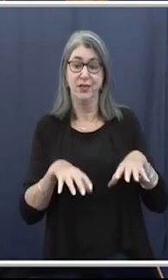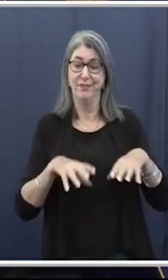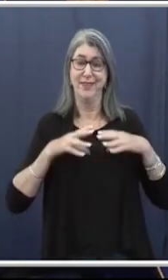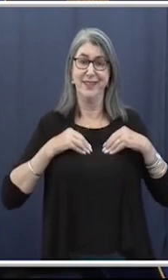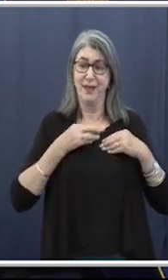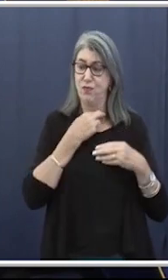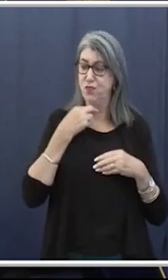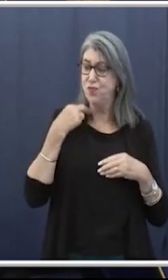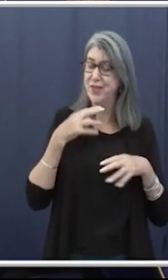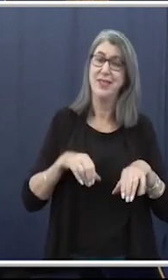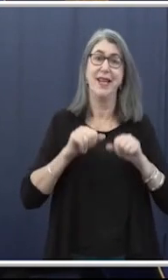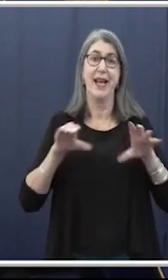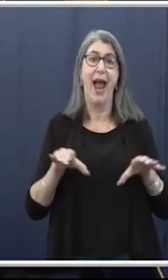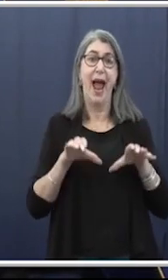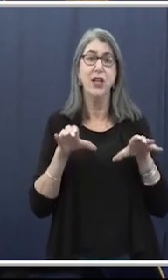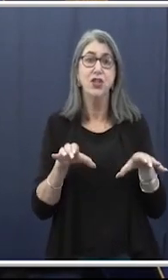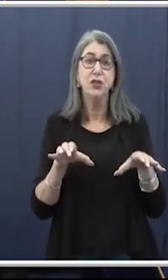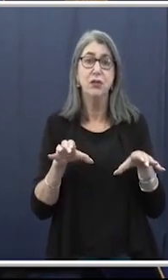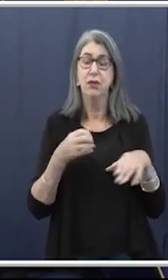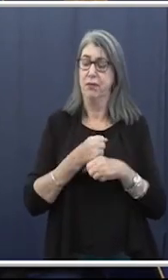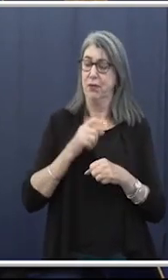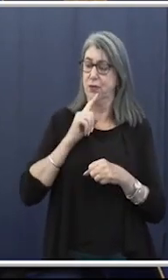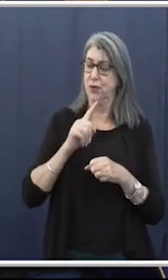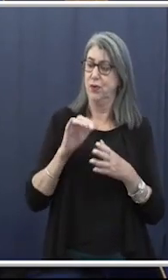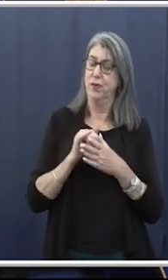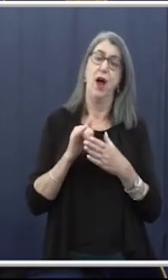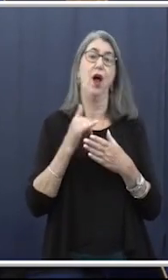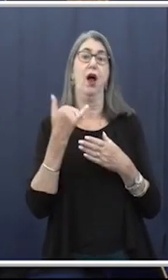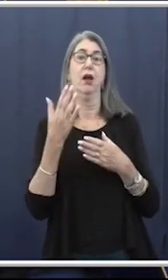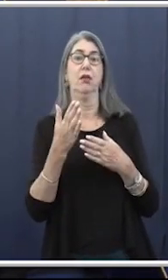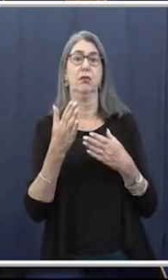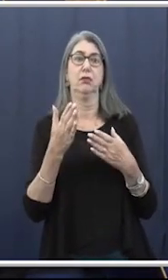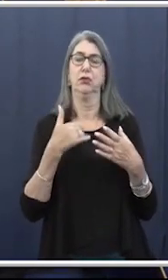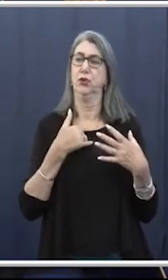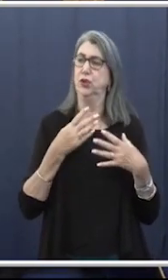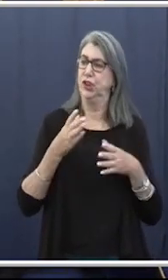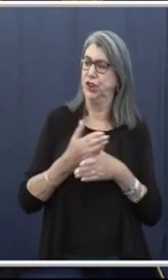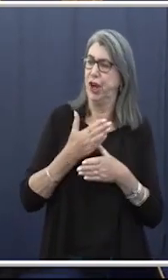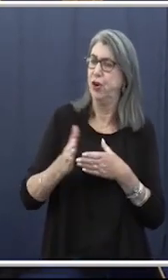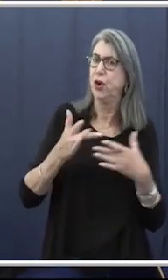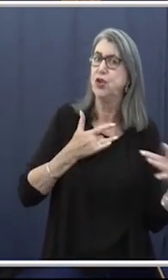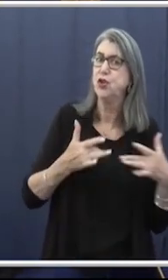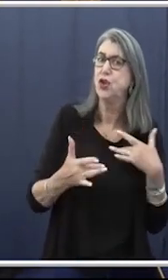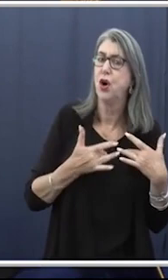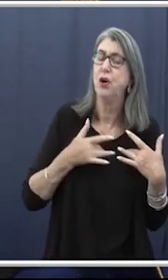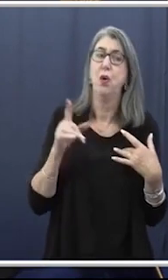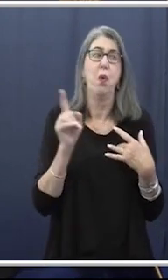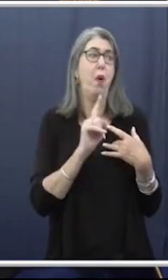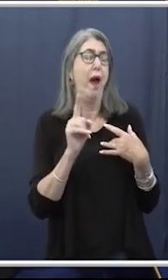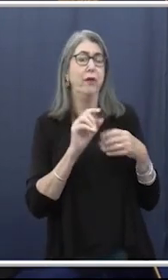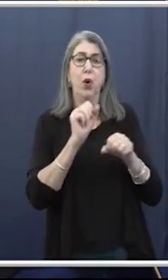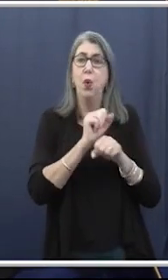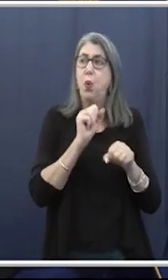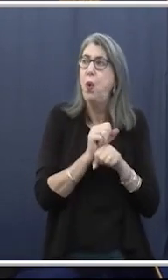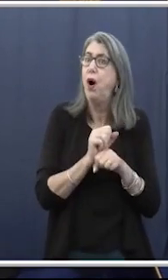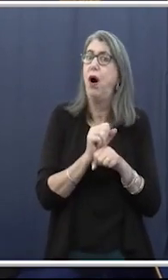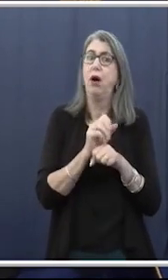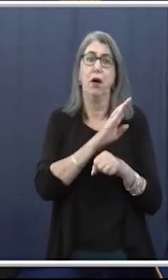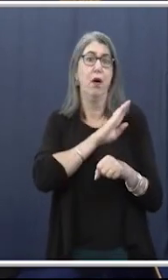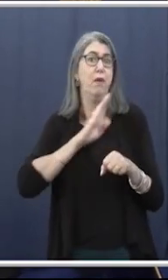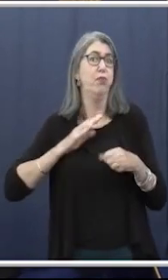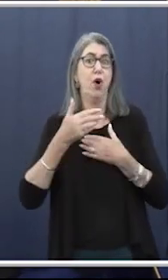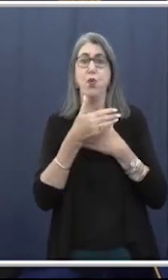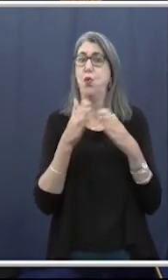risks, to take actions, making sure that you voice concerns. Wherever you are, in the workplace or in the